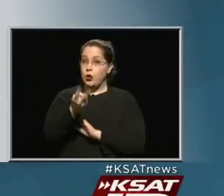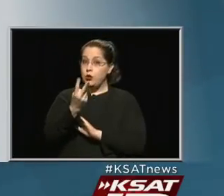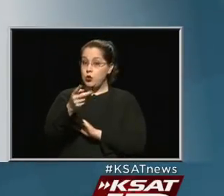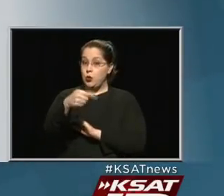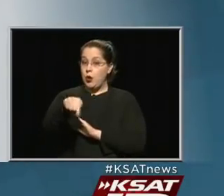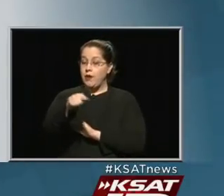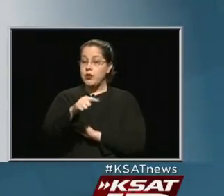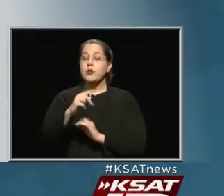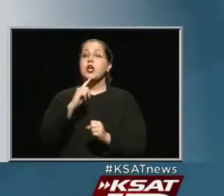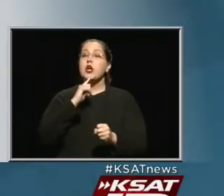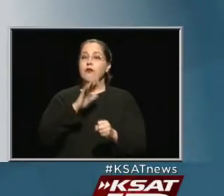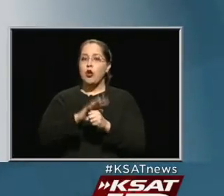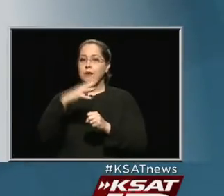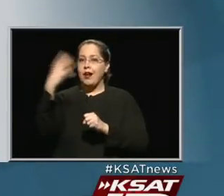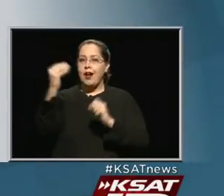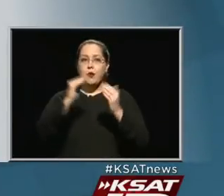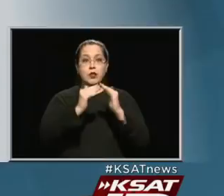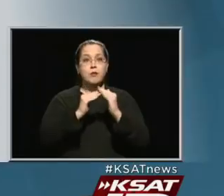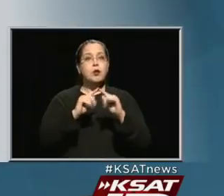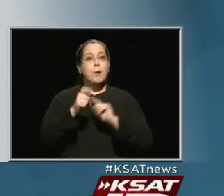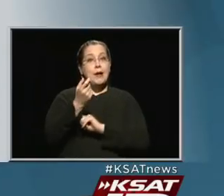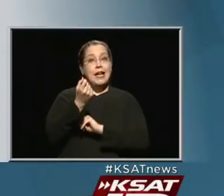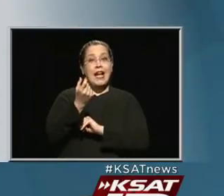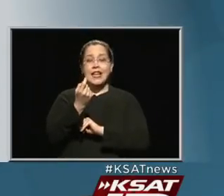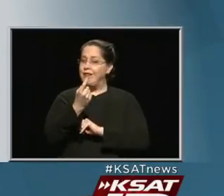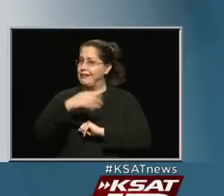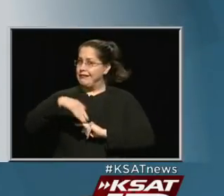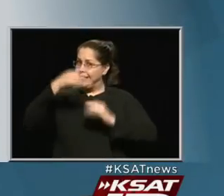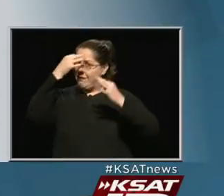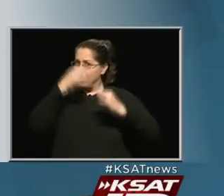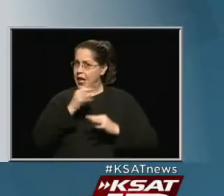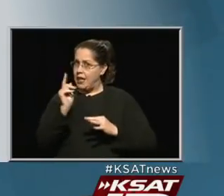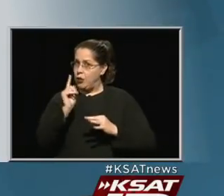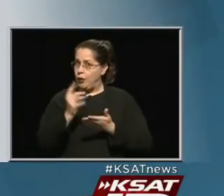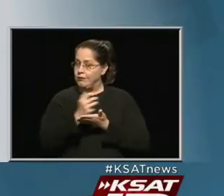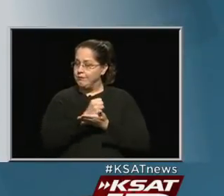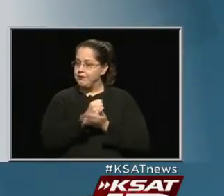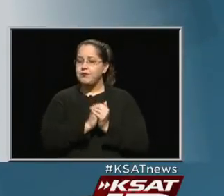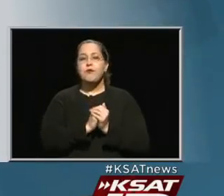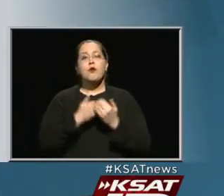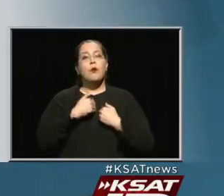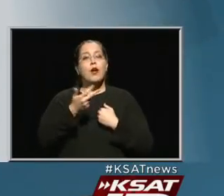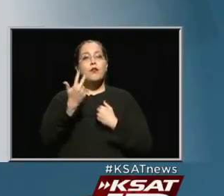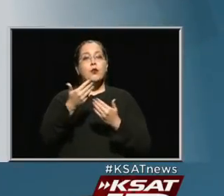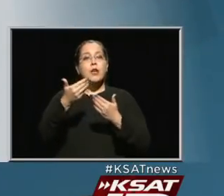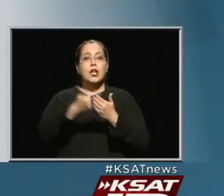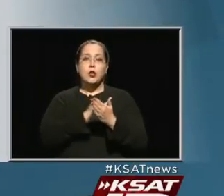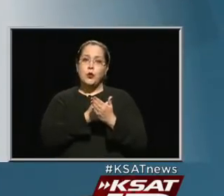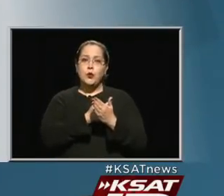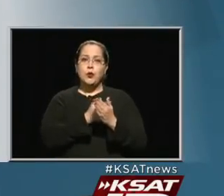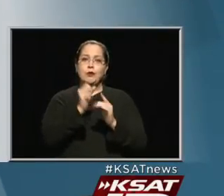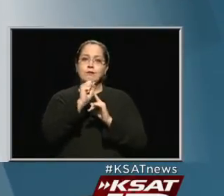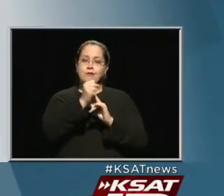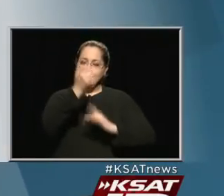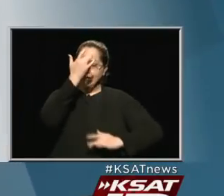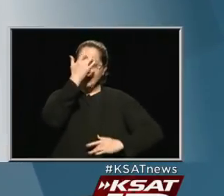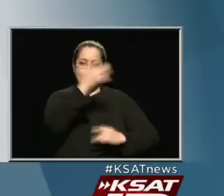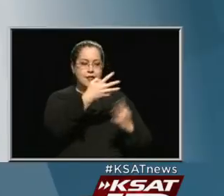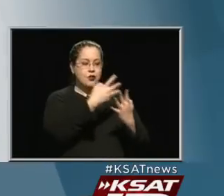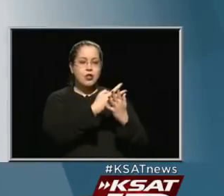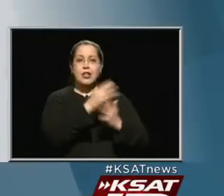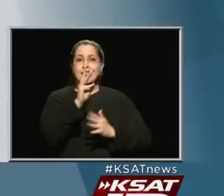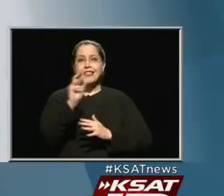cases are confirmed from the community, although 11 are pending determination. We do have three new cases at the Bexar County Jail and six from